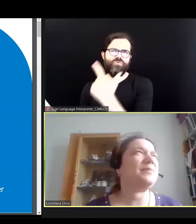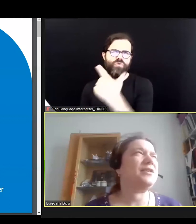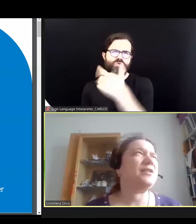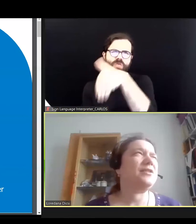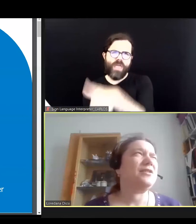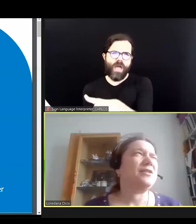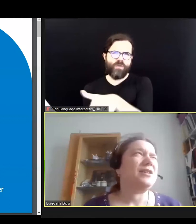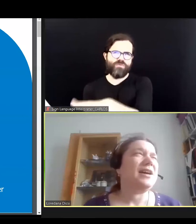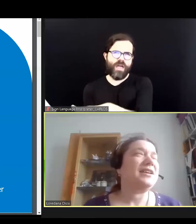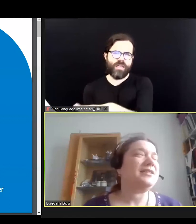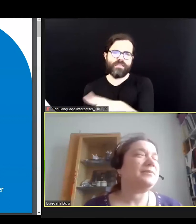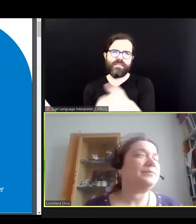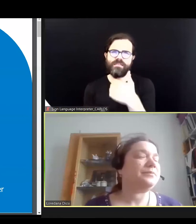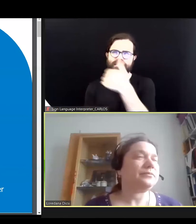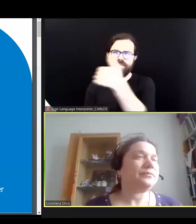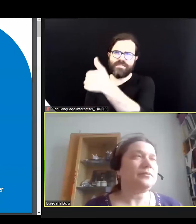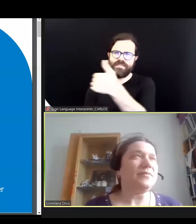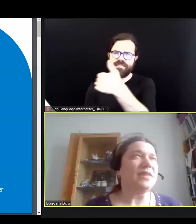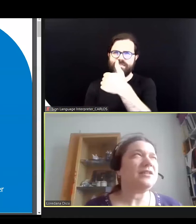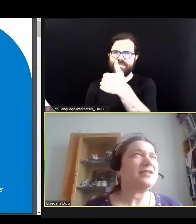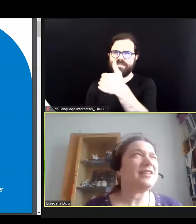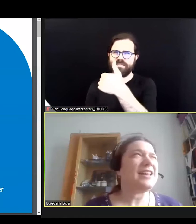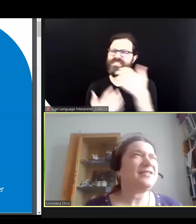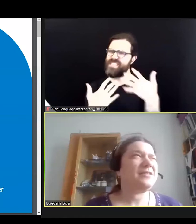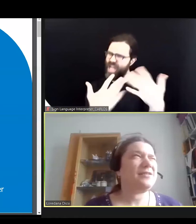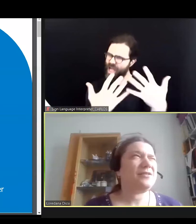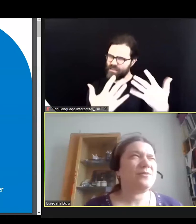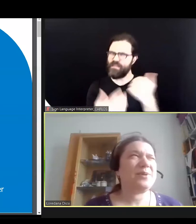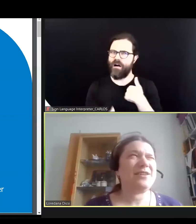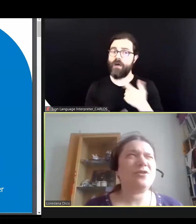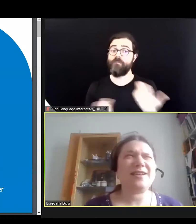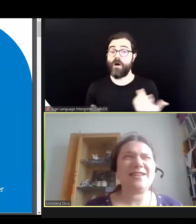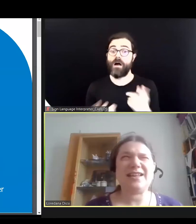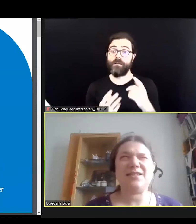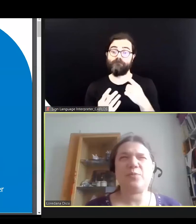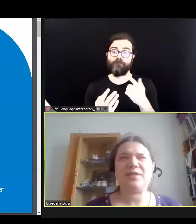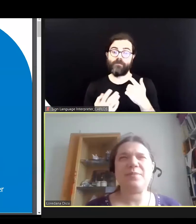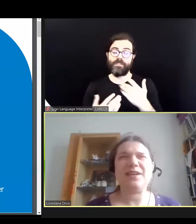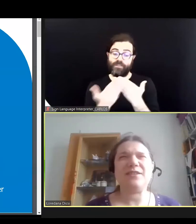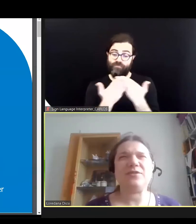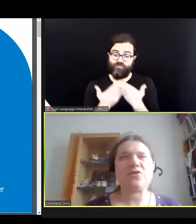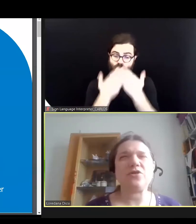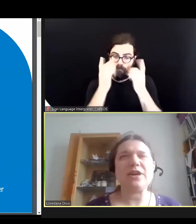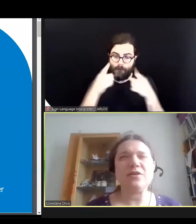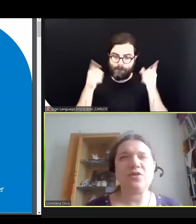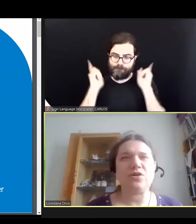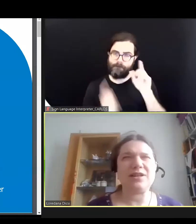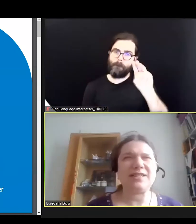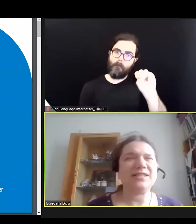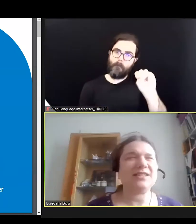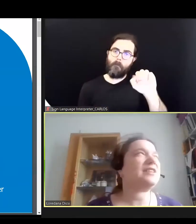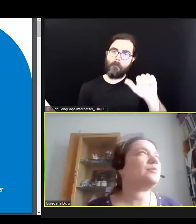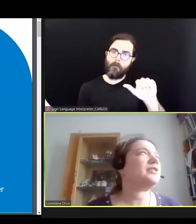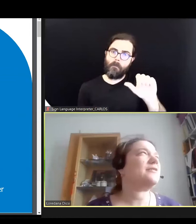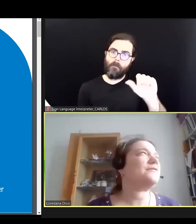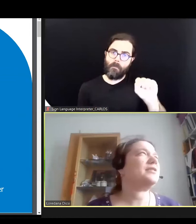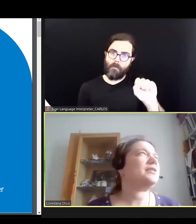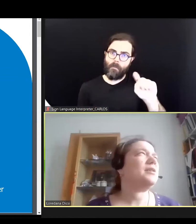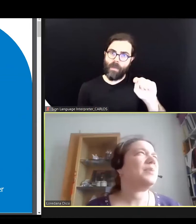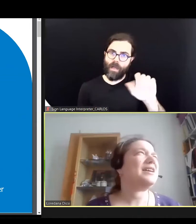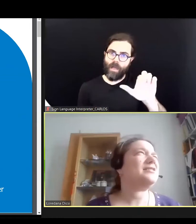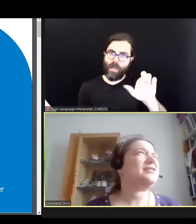Belgium. And then we already had the possibility to join courses that were